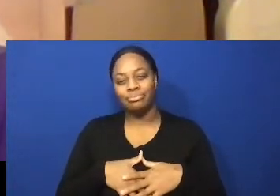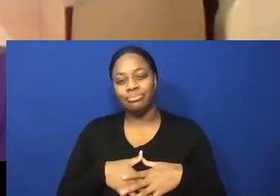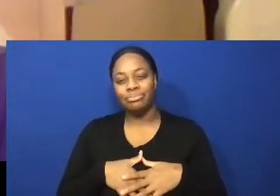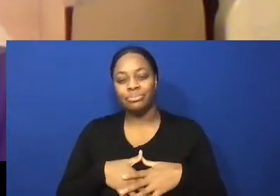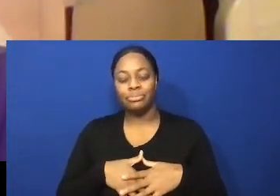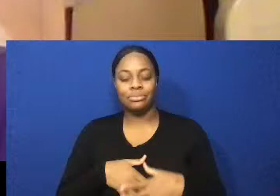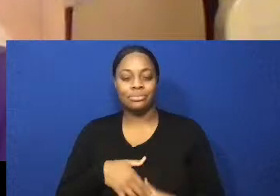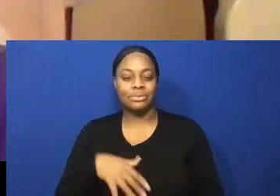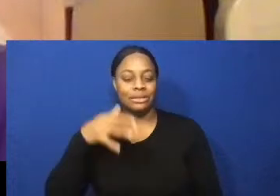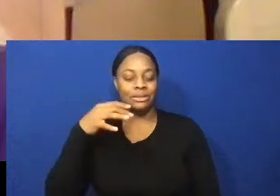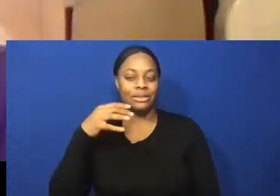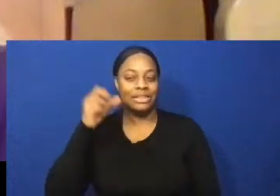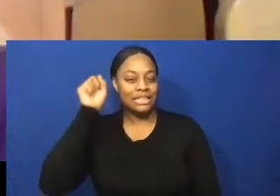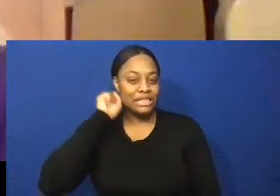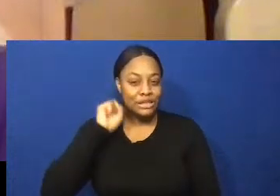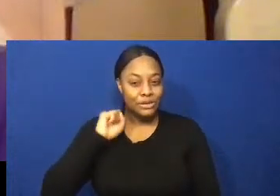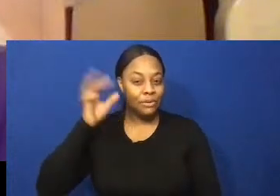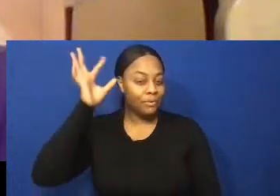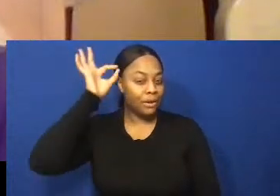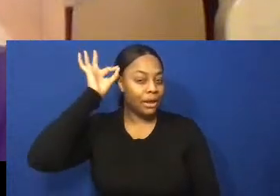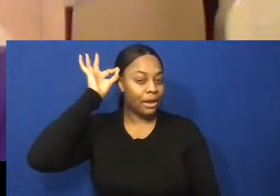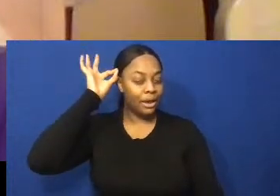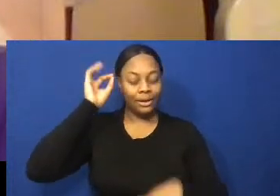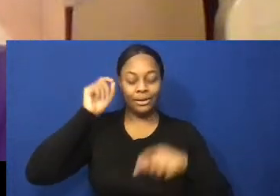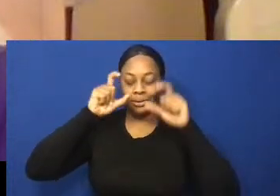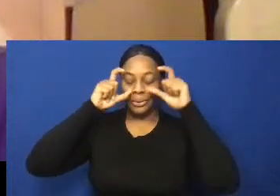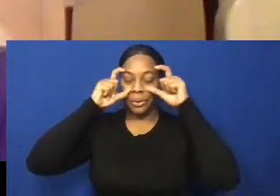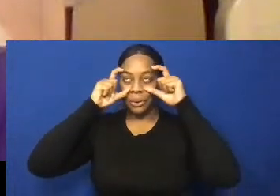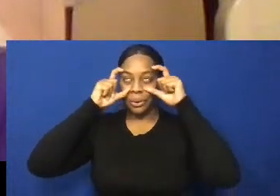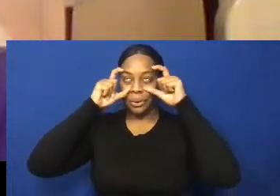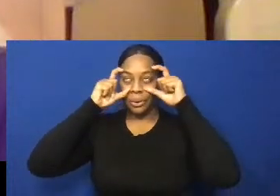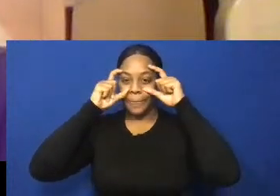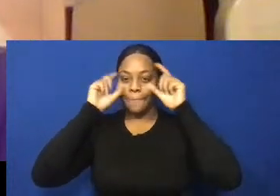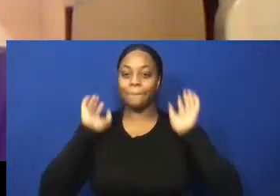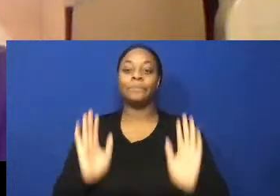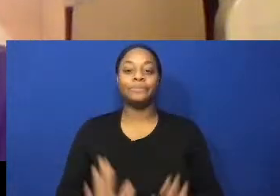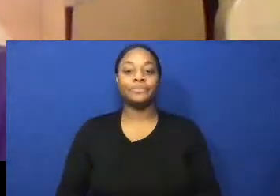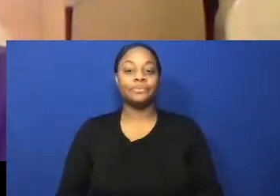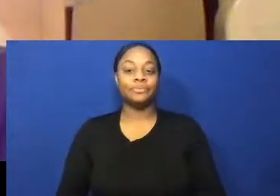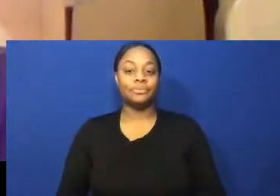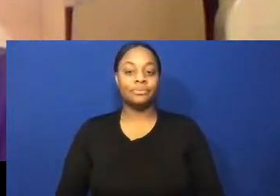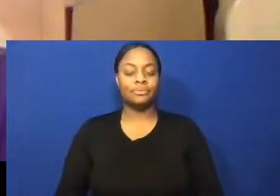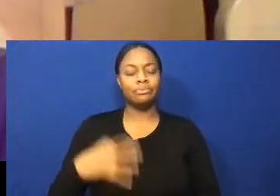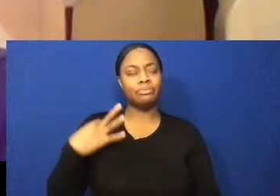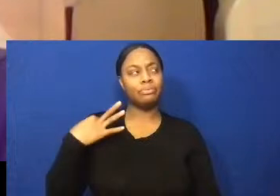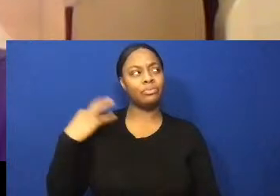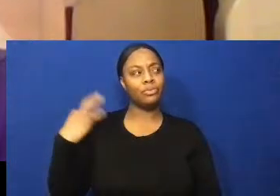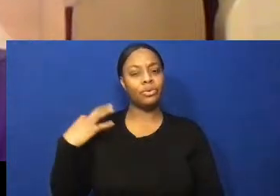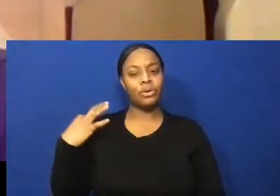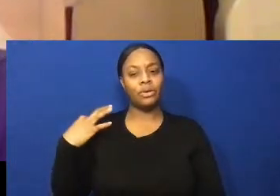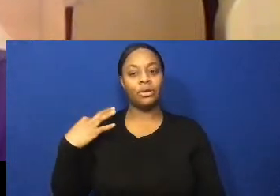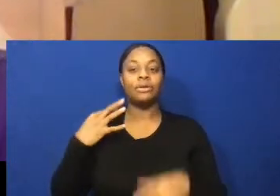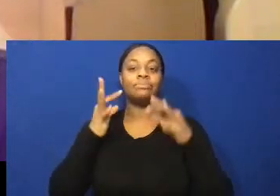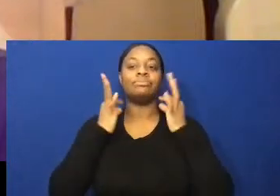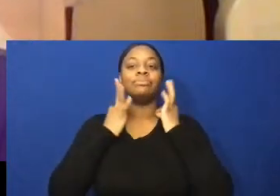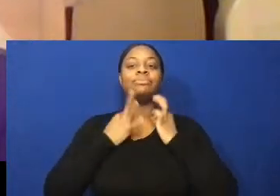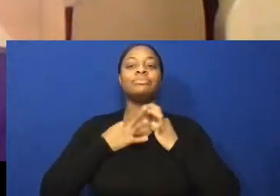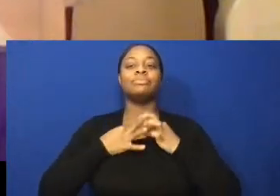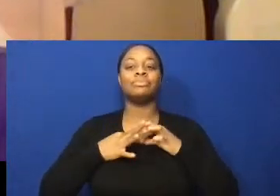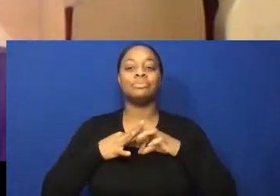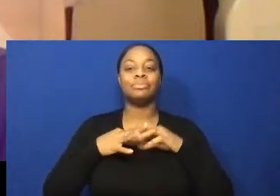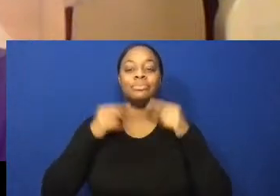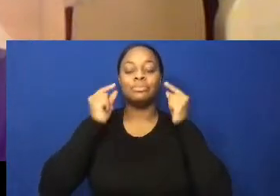silver hair. I wear glasses. I am wearing mother of pearl dangly